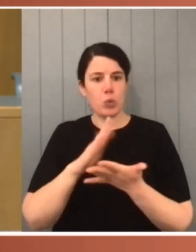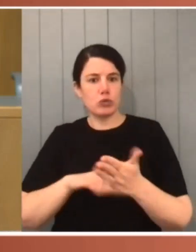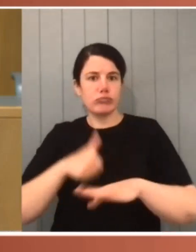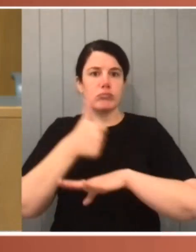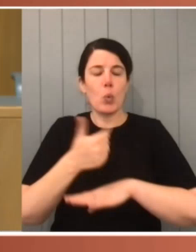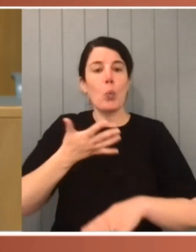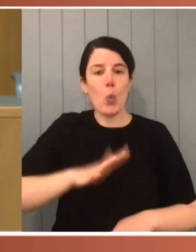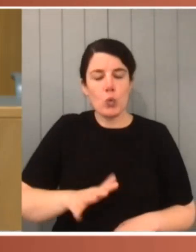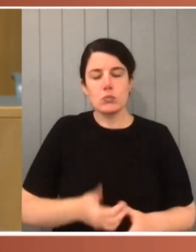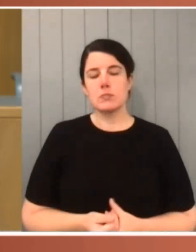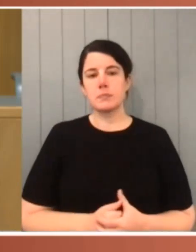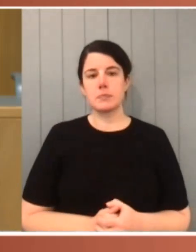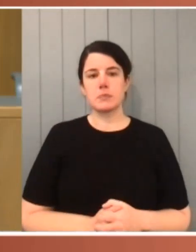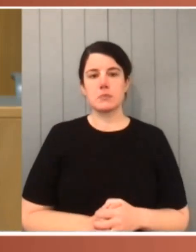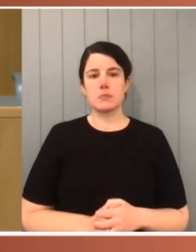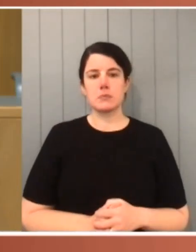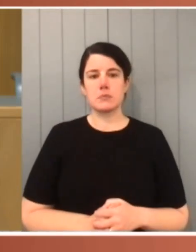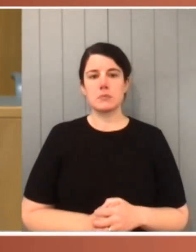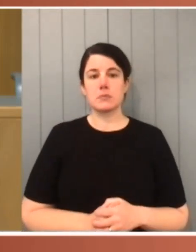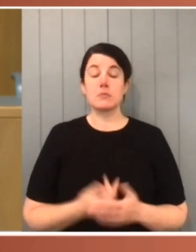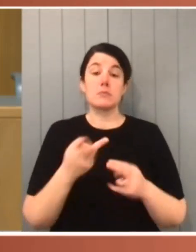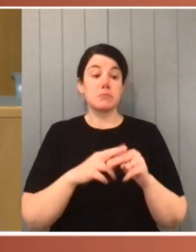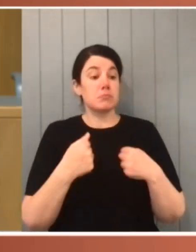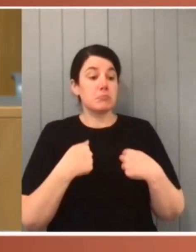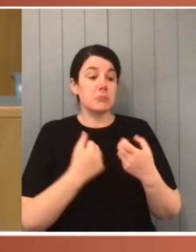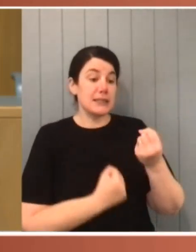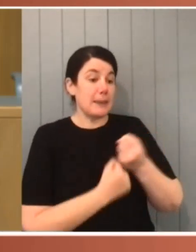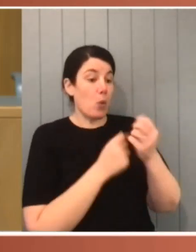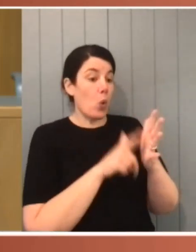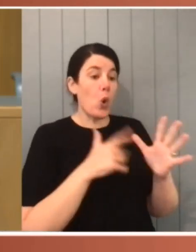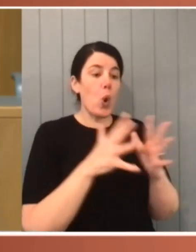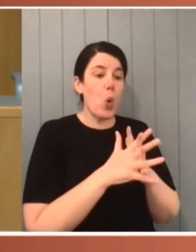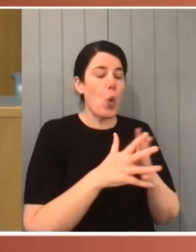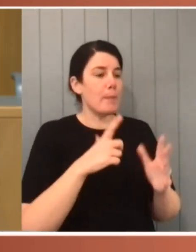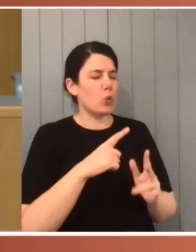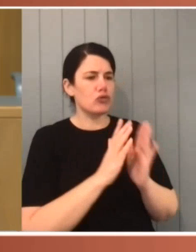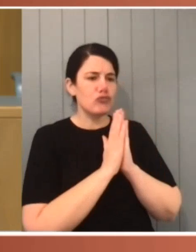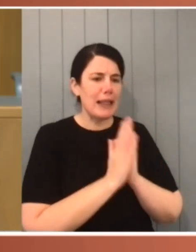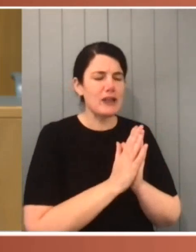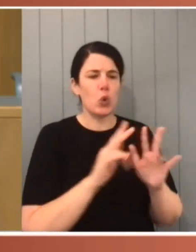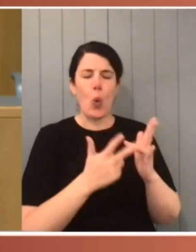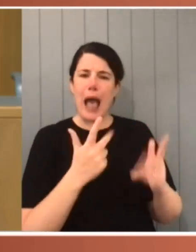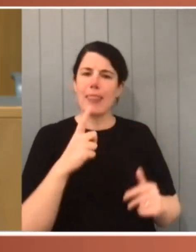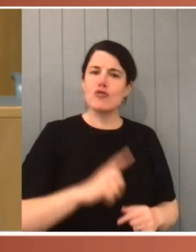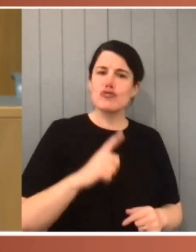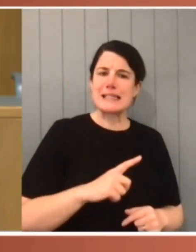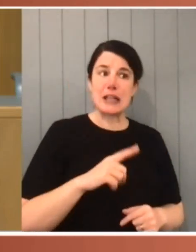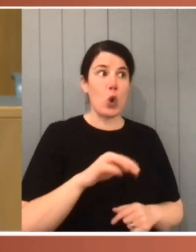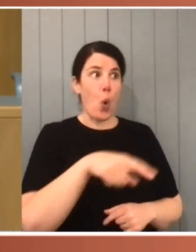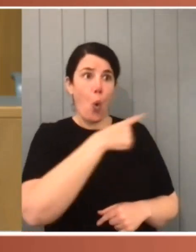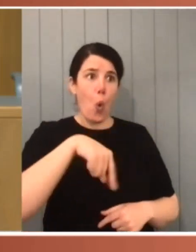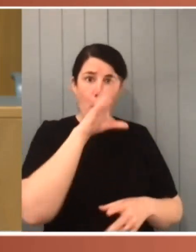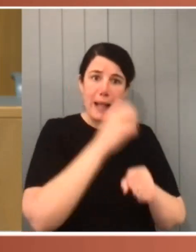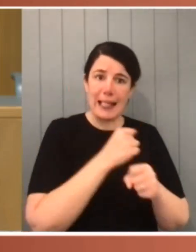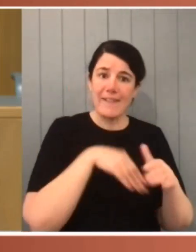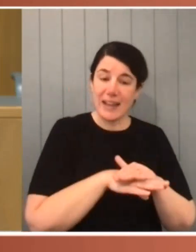constituents support a certain law because of some religious or other controversial reason, it is the duty of the representative,